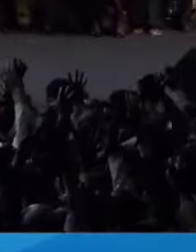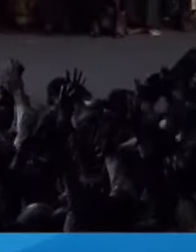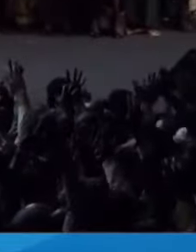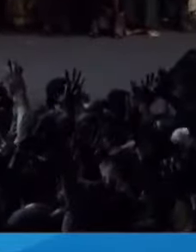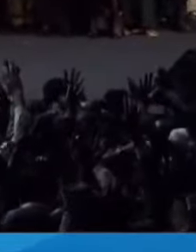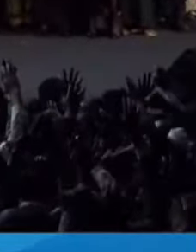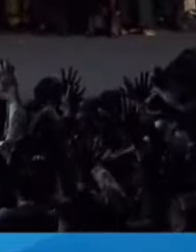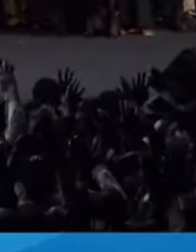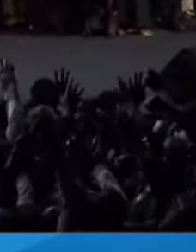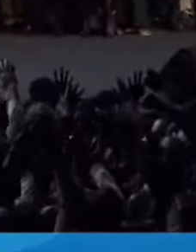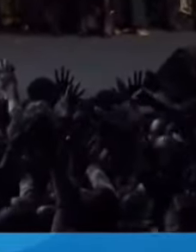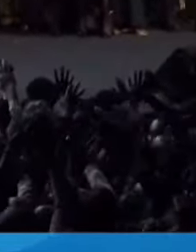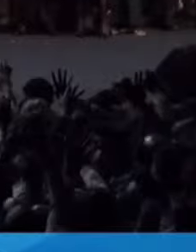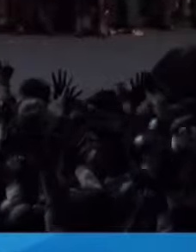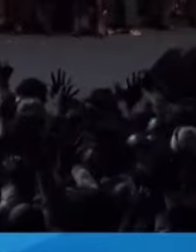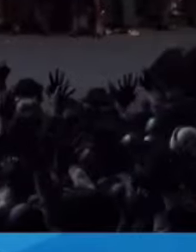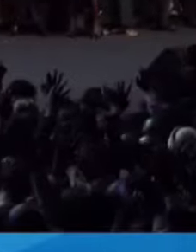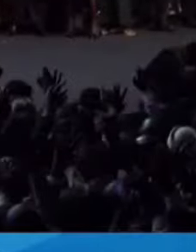arise